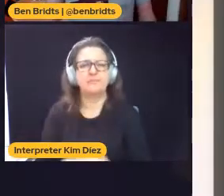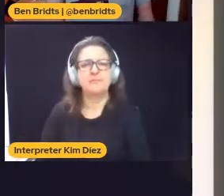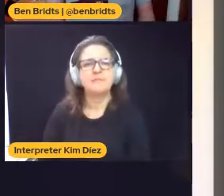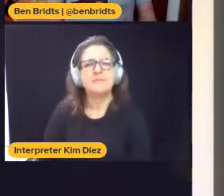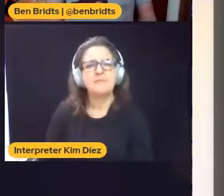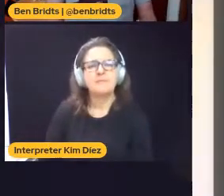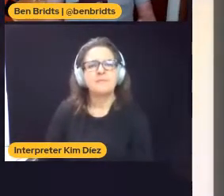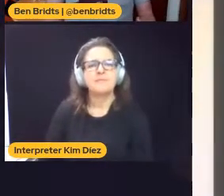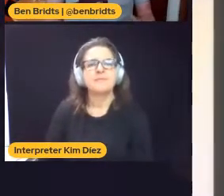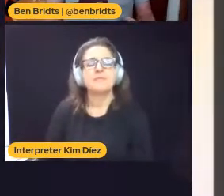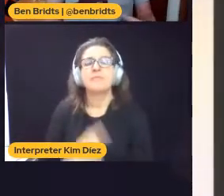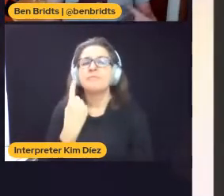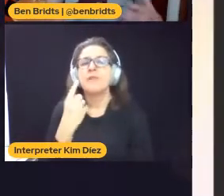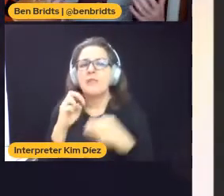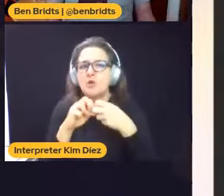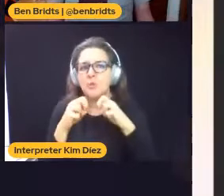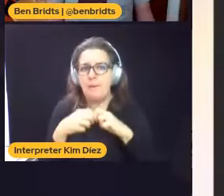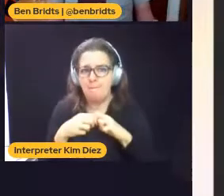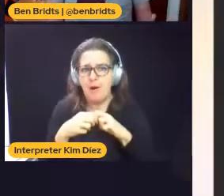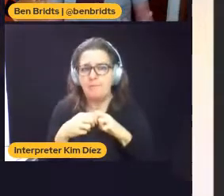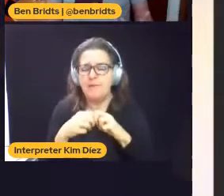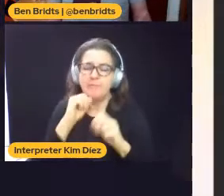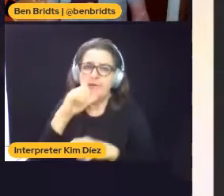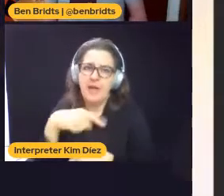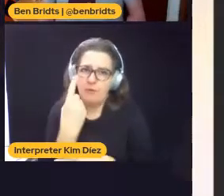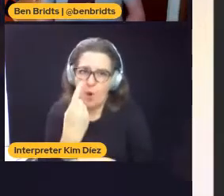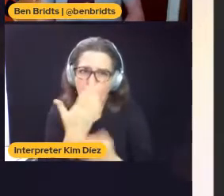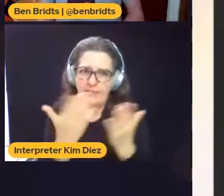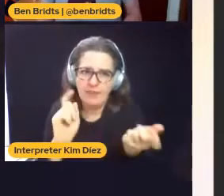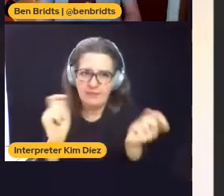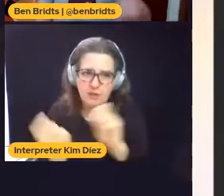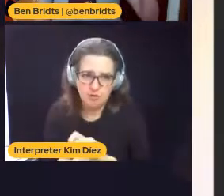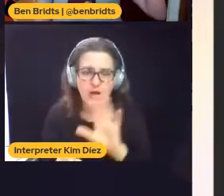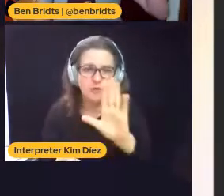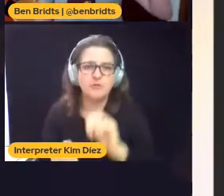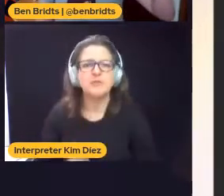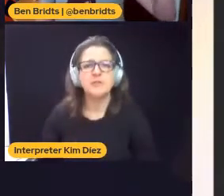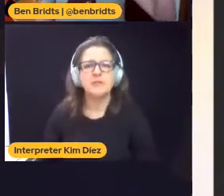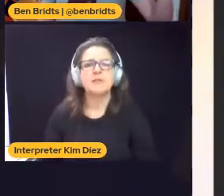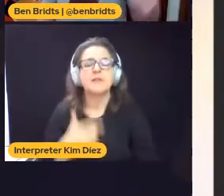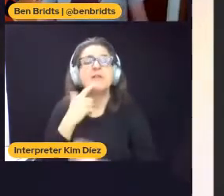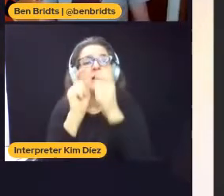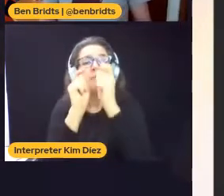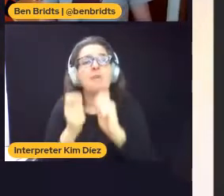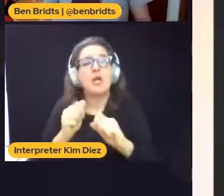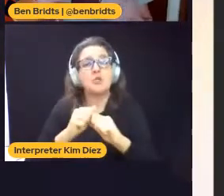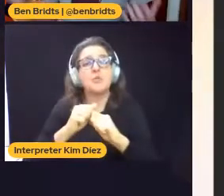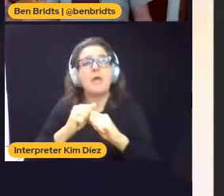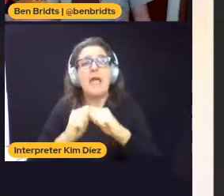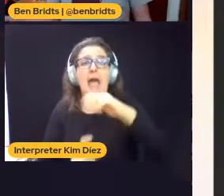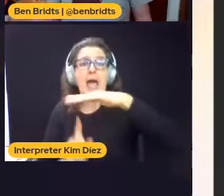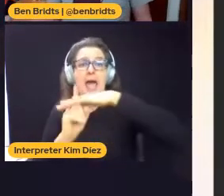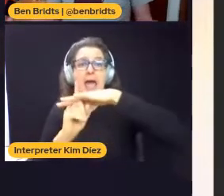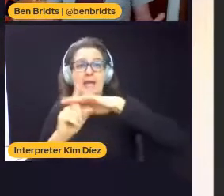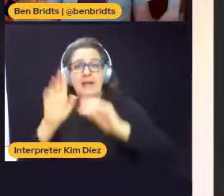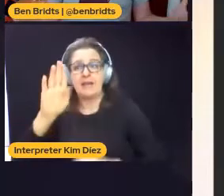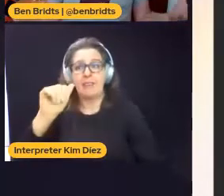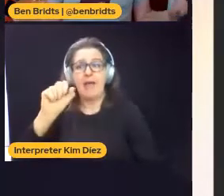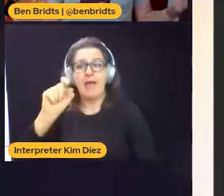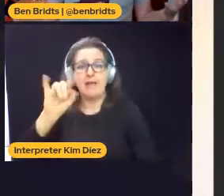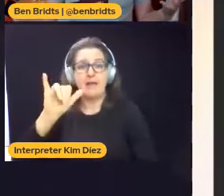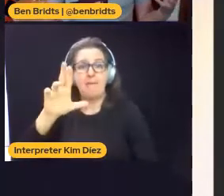There's one problem. That's not the only thing that has changed. So because we added that in the middle and we're looping over our